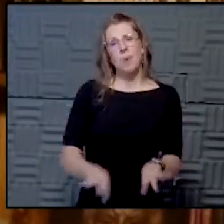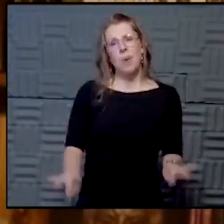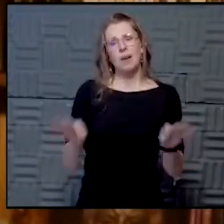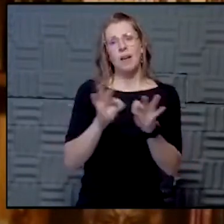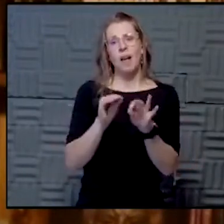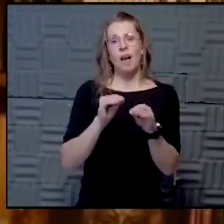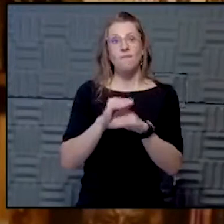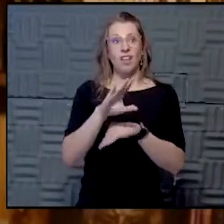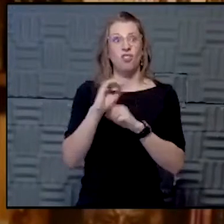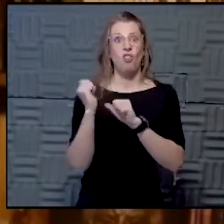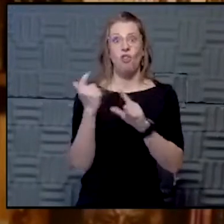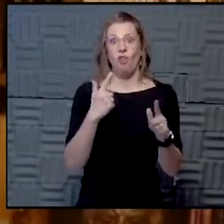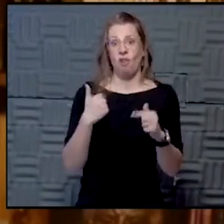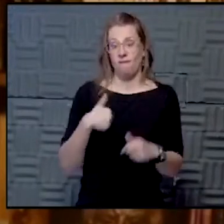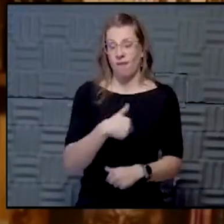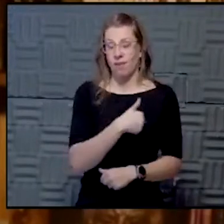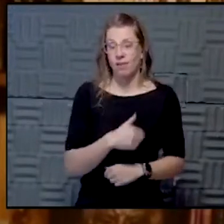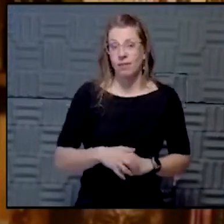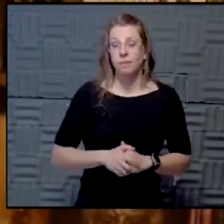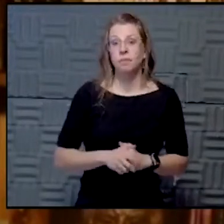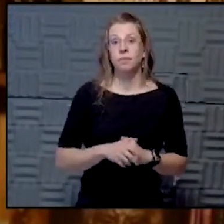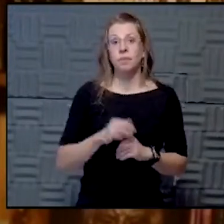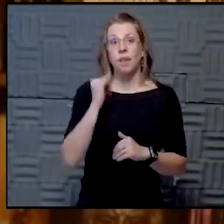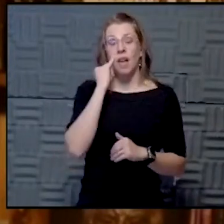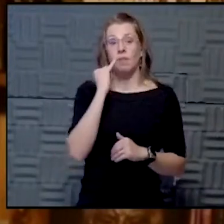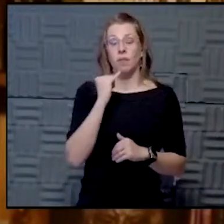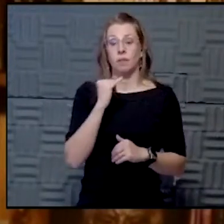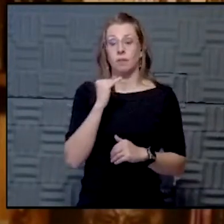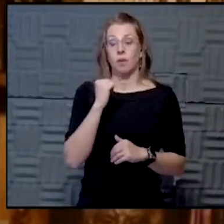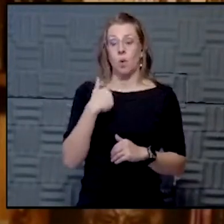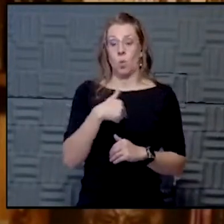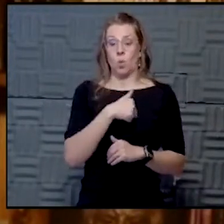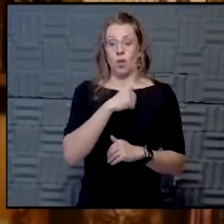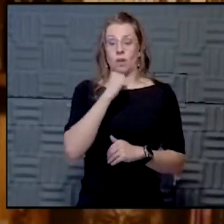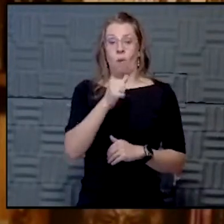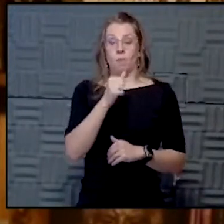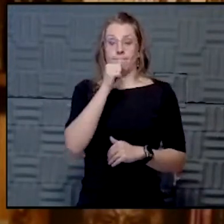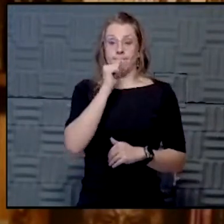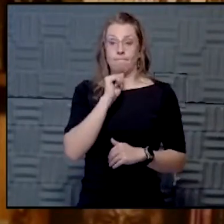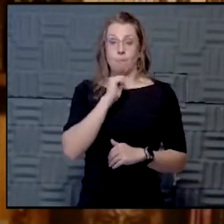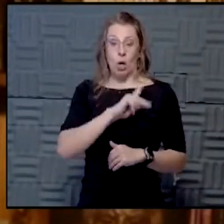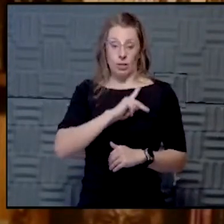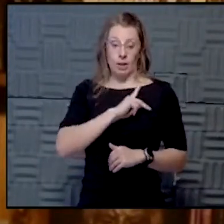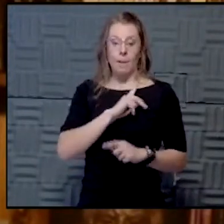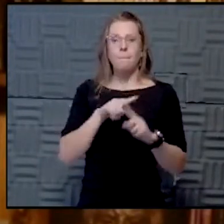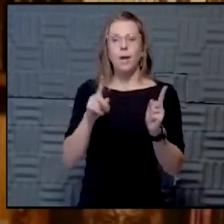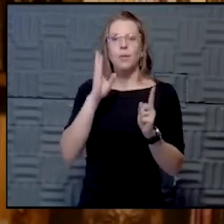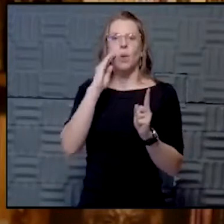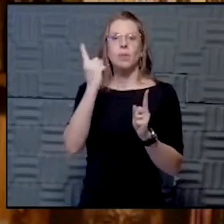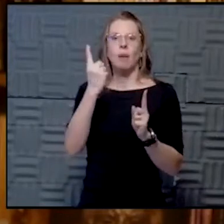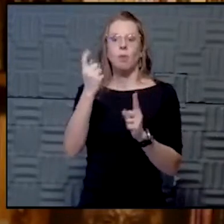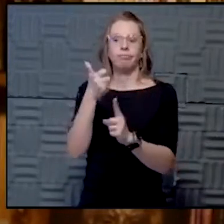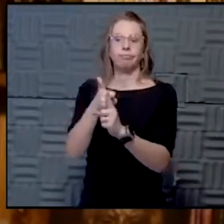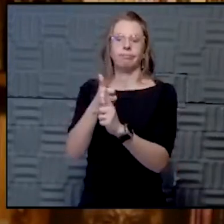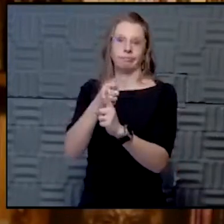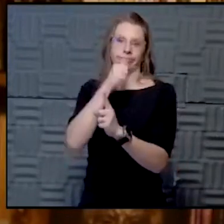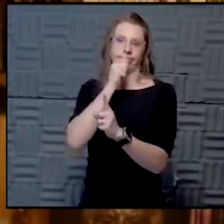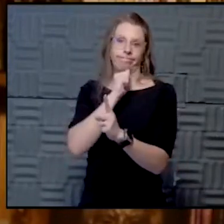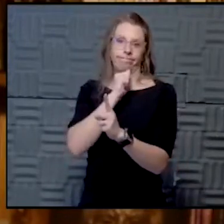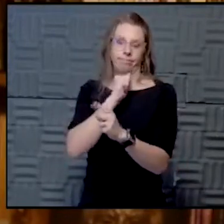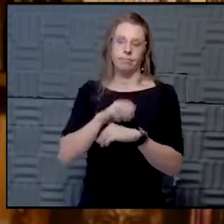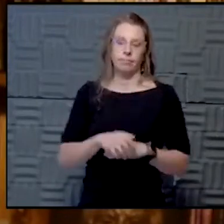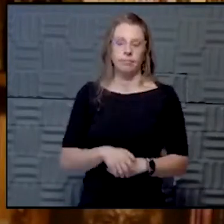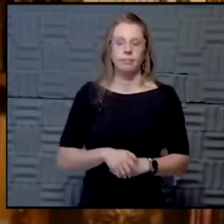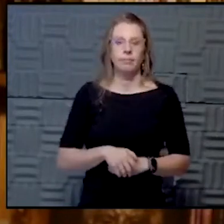and if we don't suffer personally, I guarantee that all of us know someone who is. And be